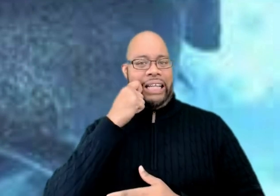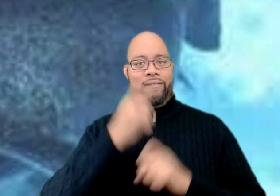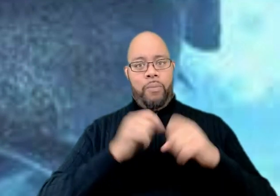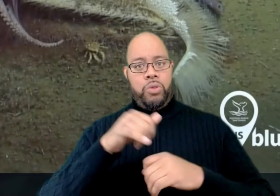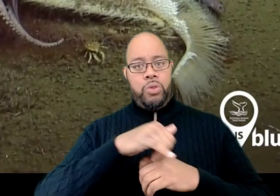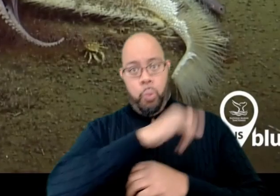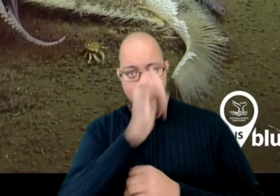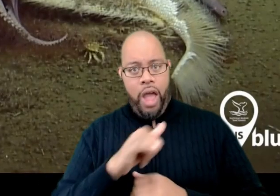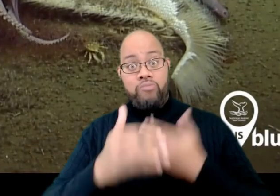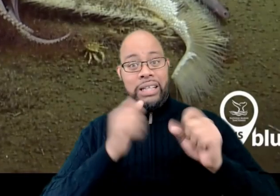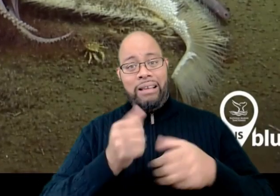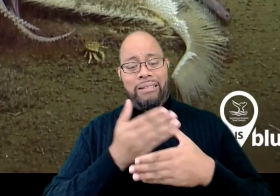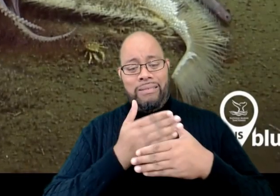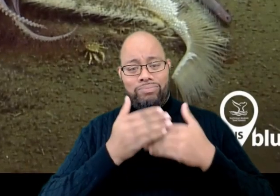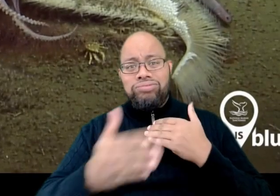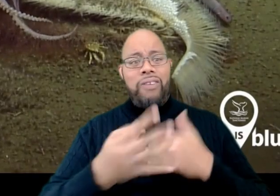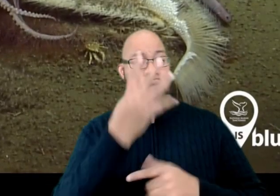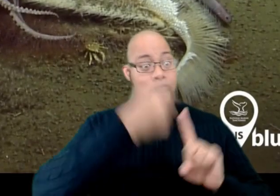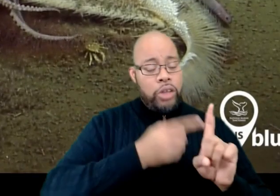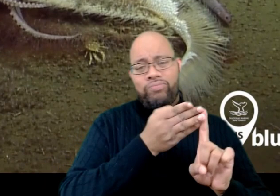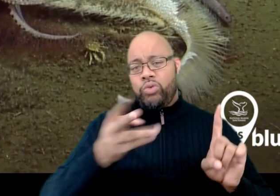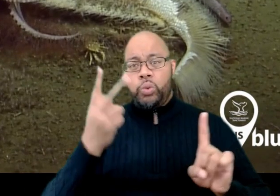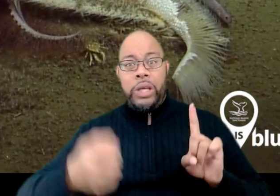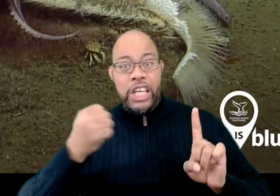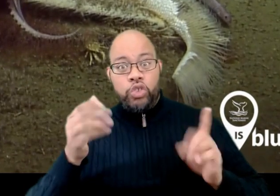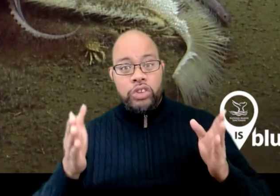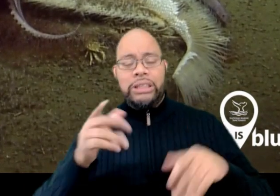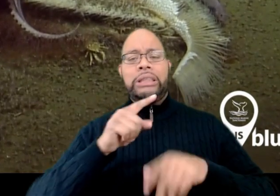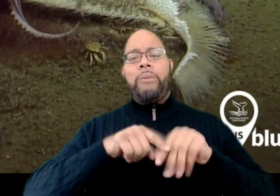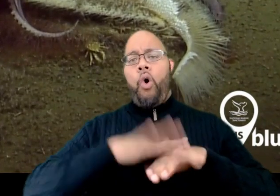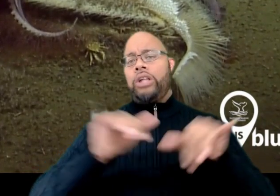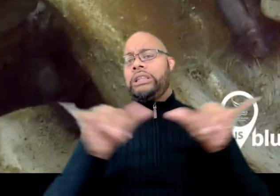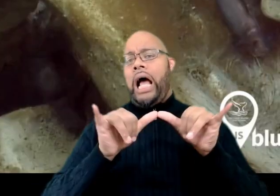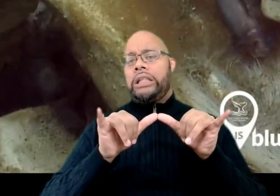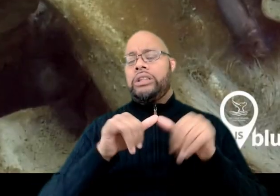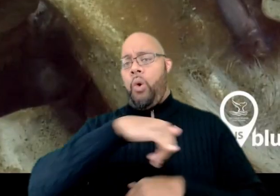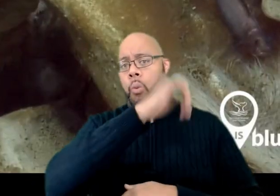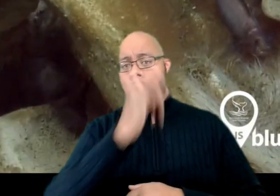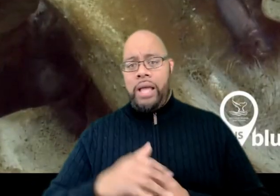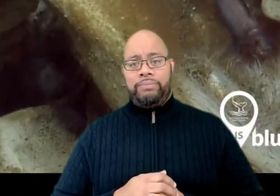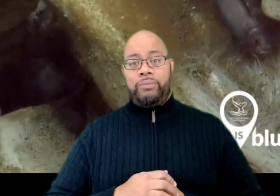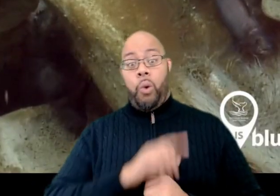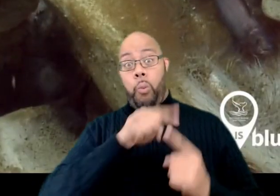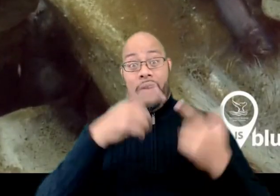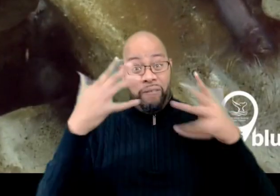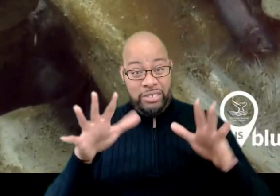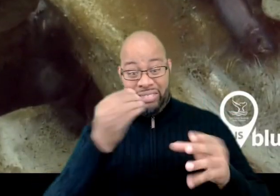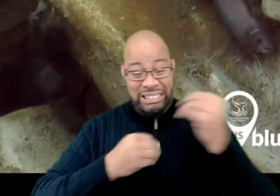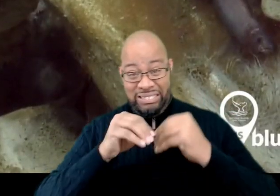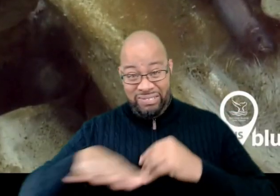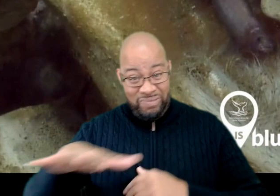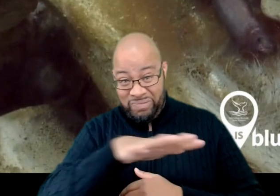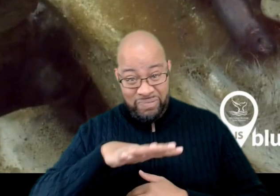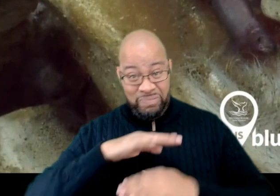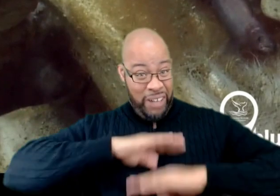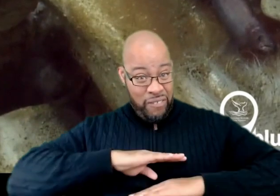the whale. This process can last from 4 months to 2 years, depending on the size of the whale. By the time the mobile